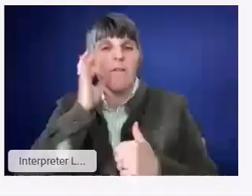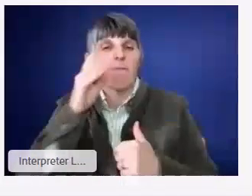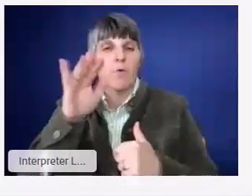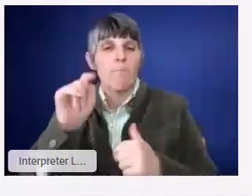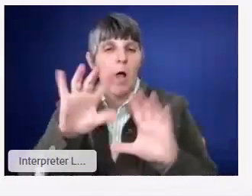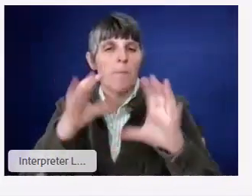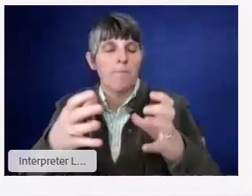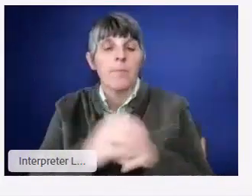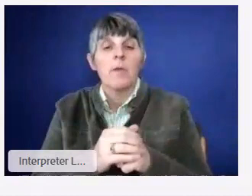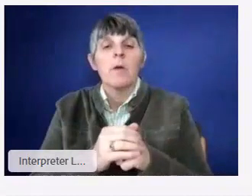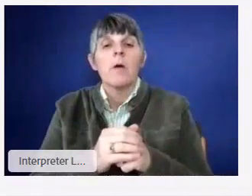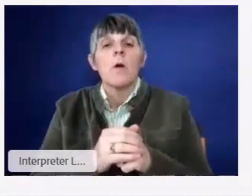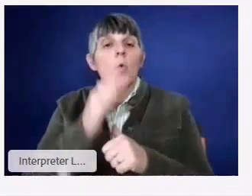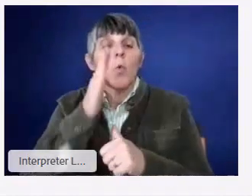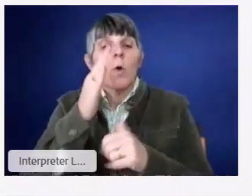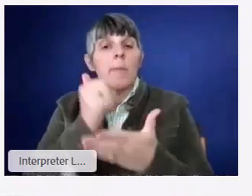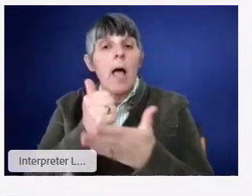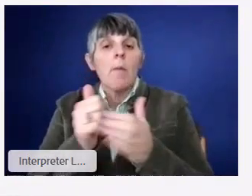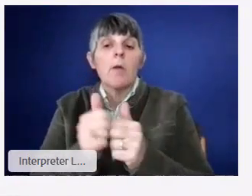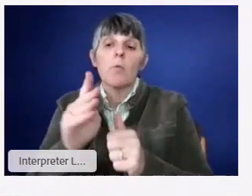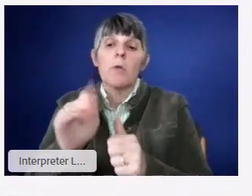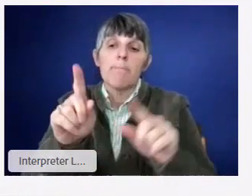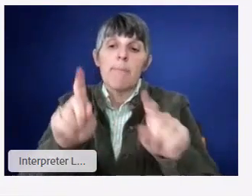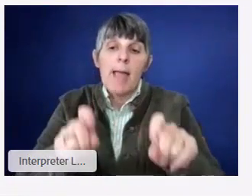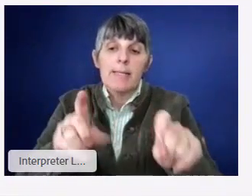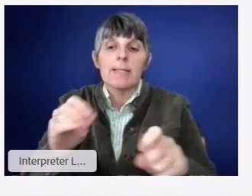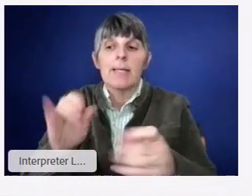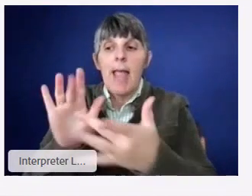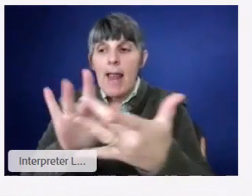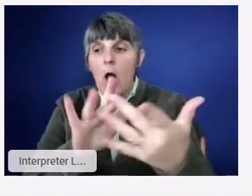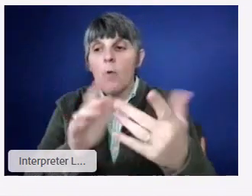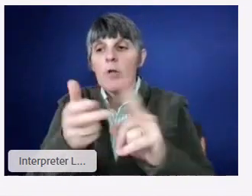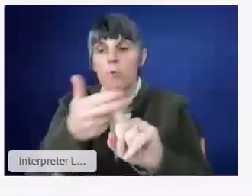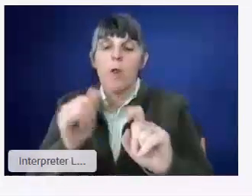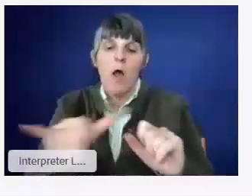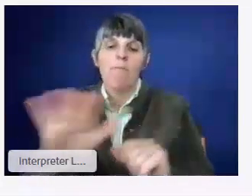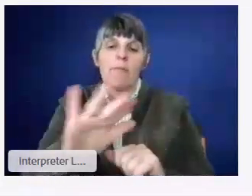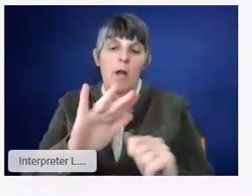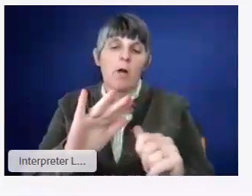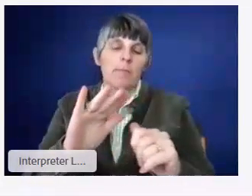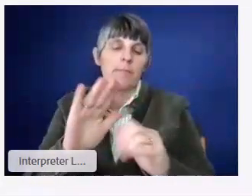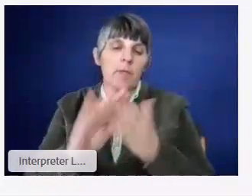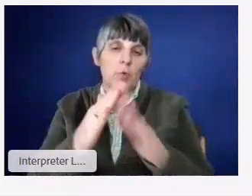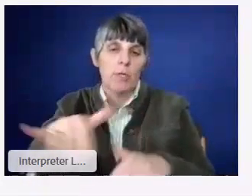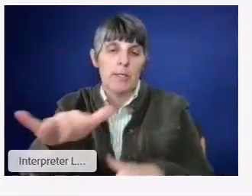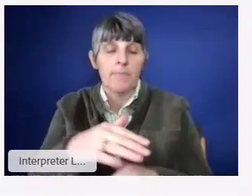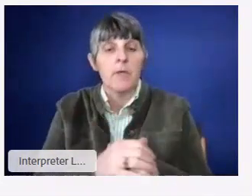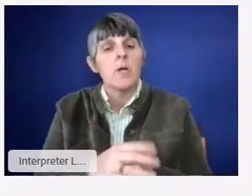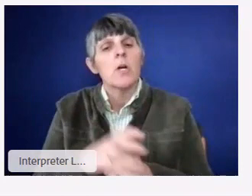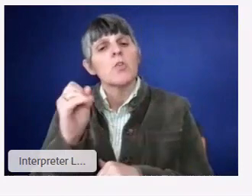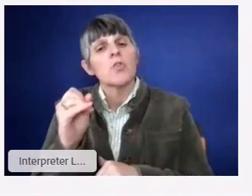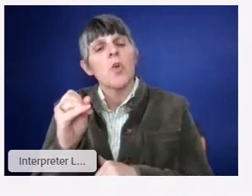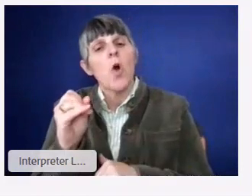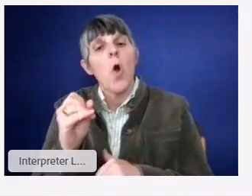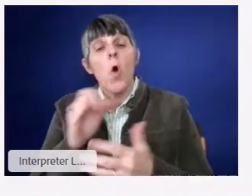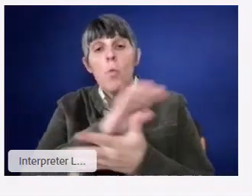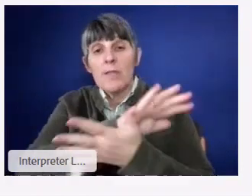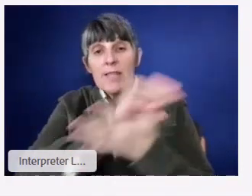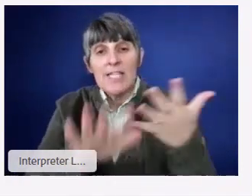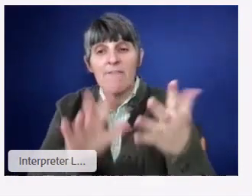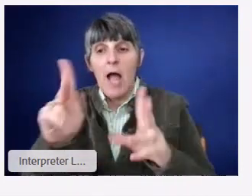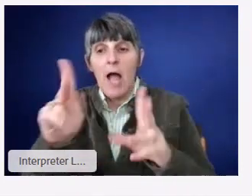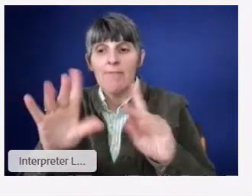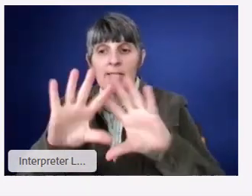The coalition will be helping with beta testing and outreach and recruitment within the Fruit Belt neighborhood. So by bringing these five stakeholders